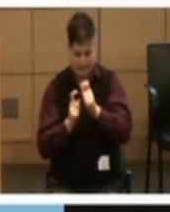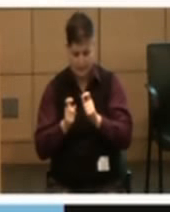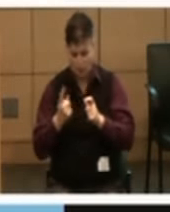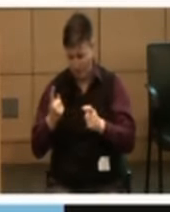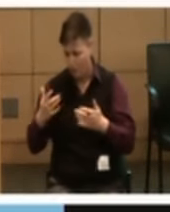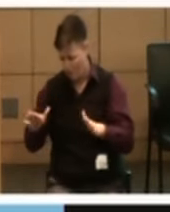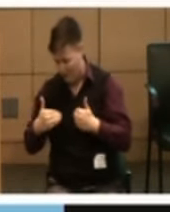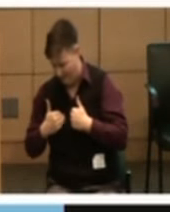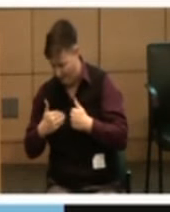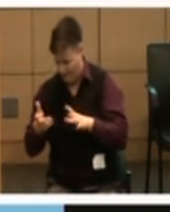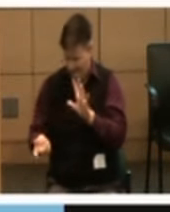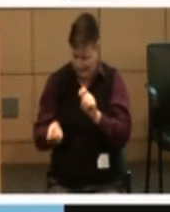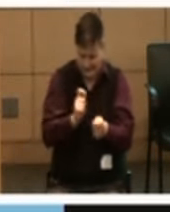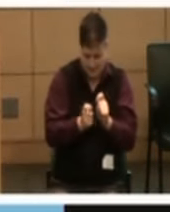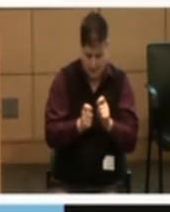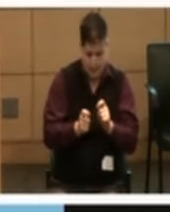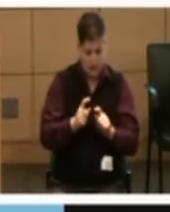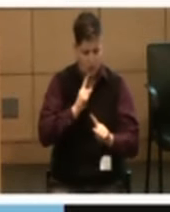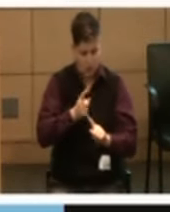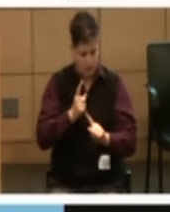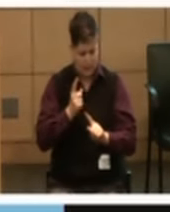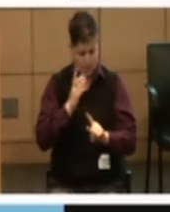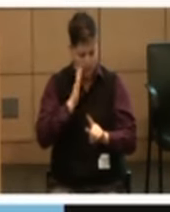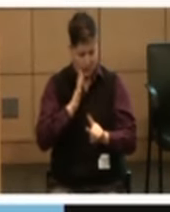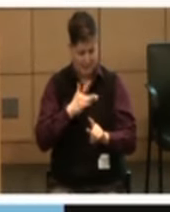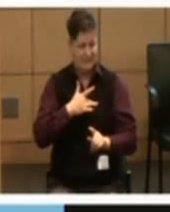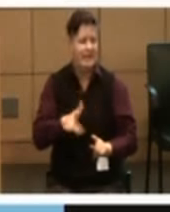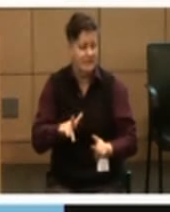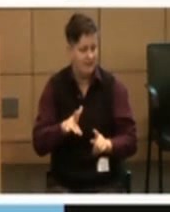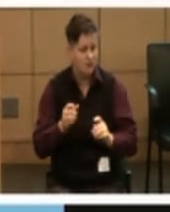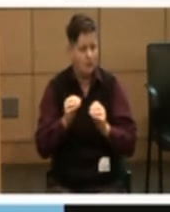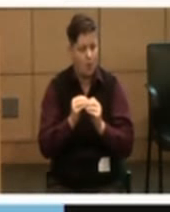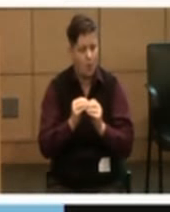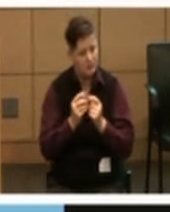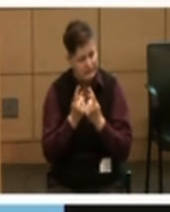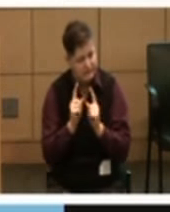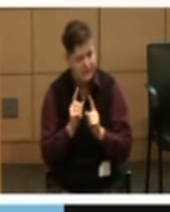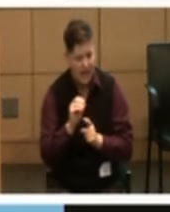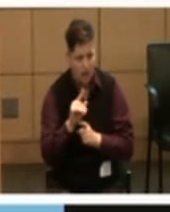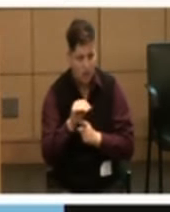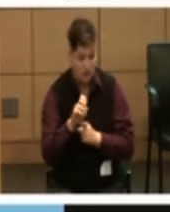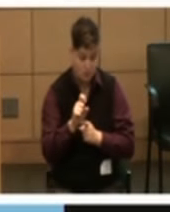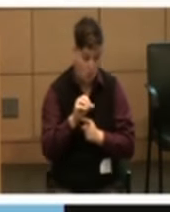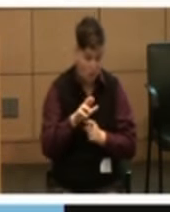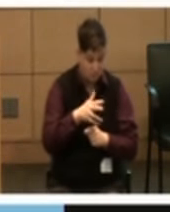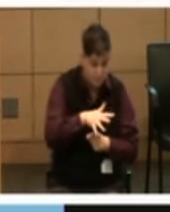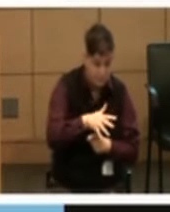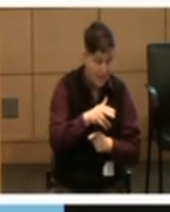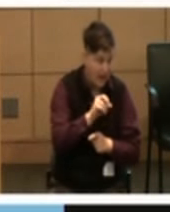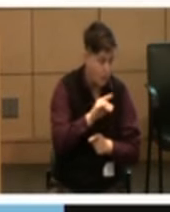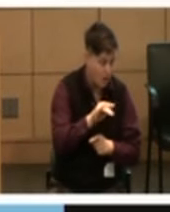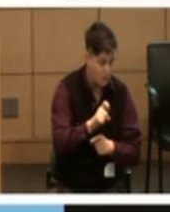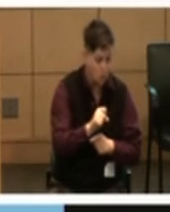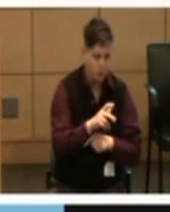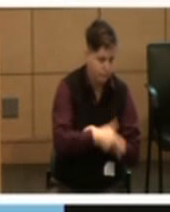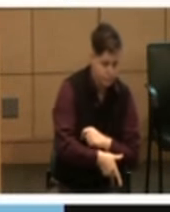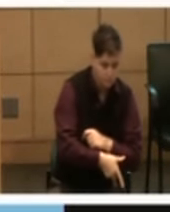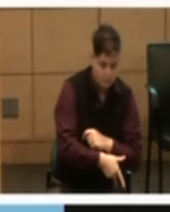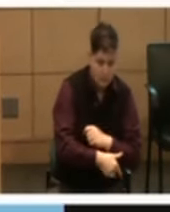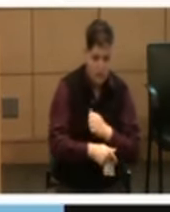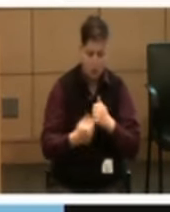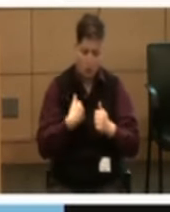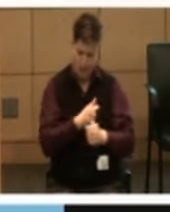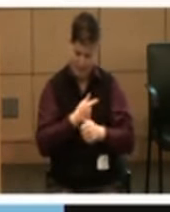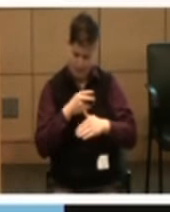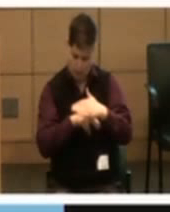sensitive to real-world outcomes for these children so we can eventually predict which children prior to the point of failure